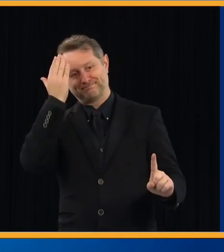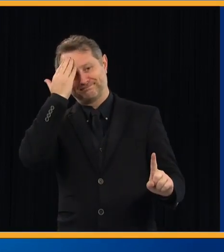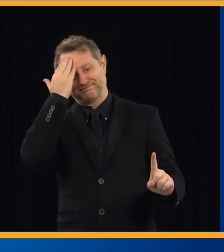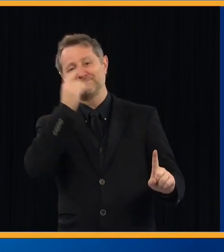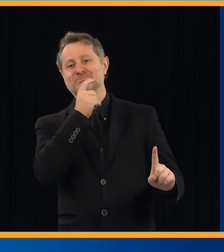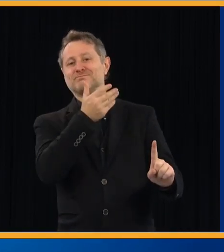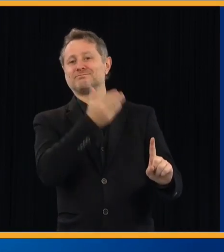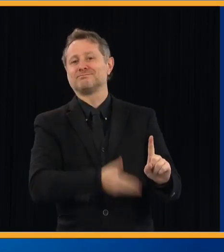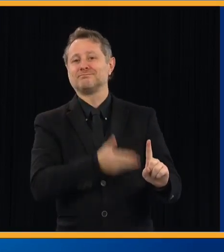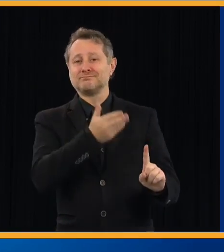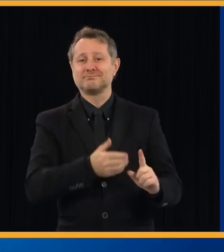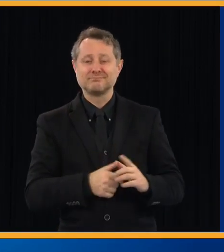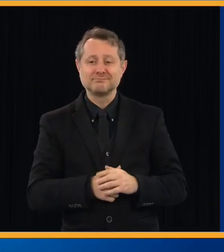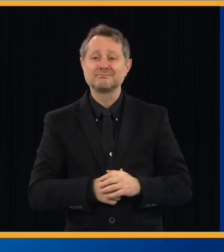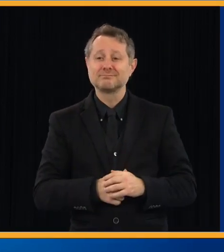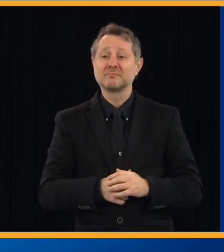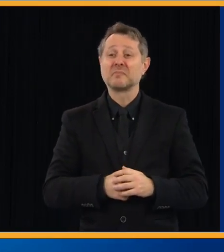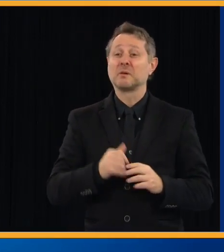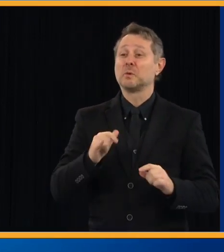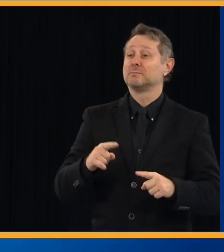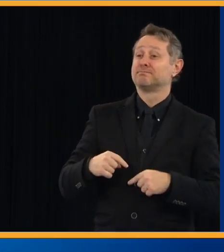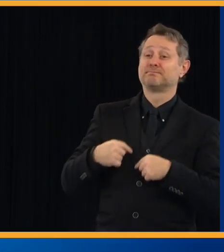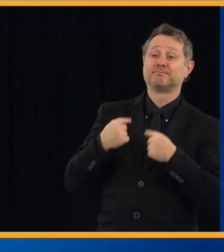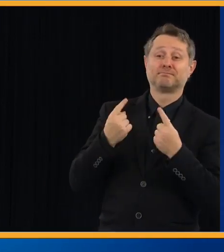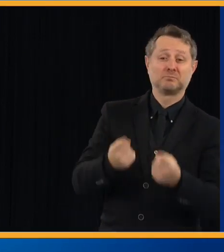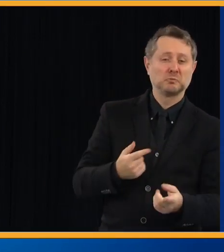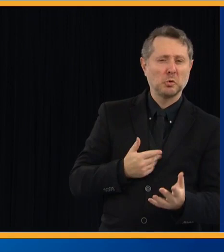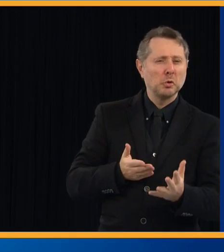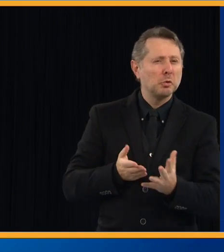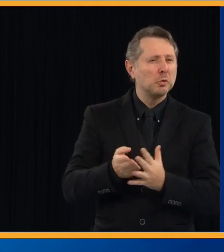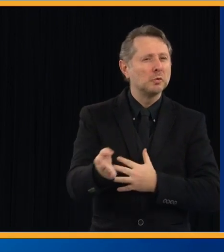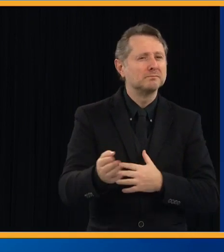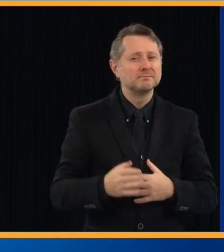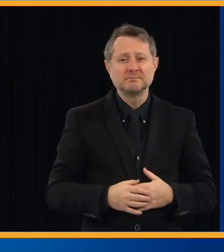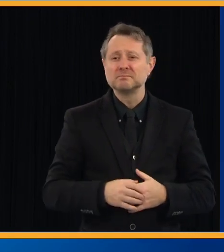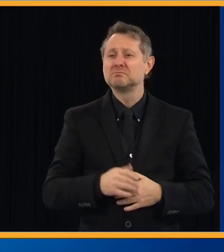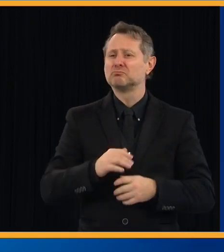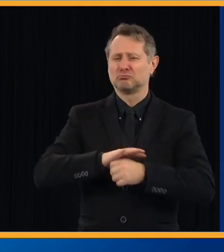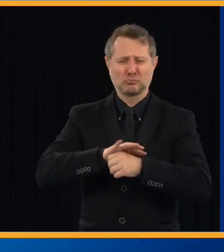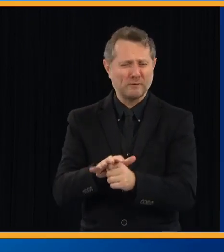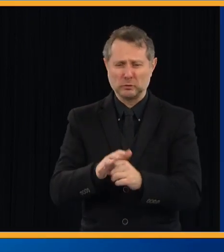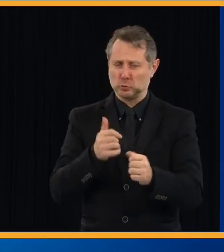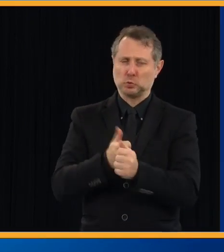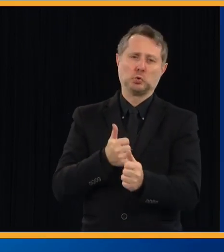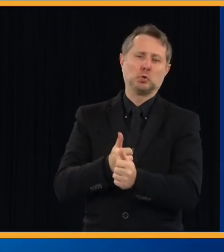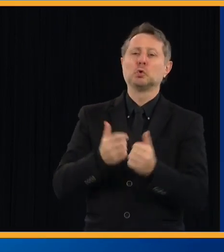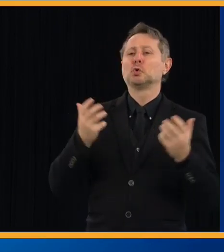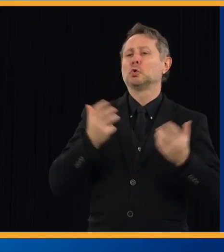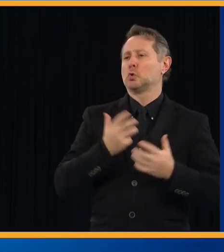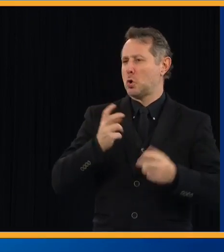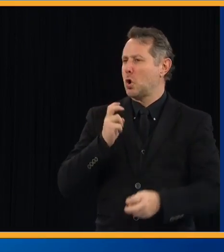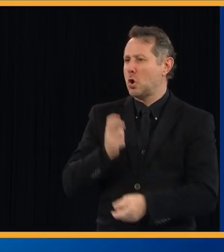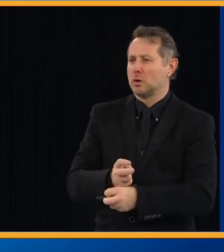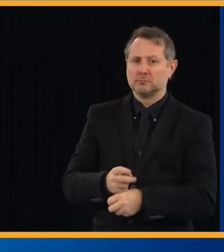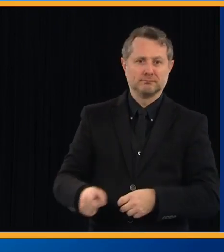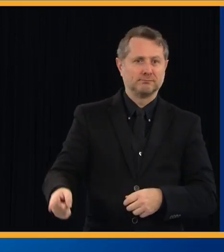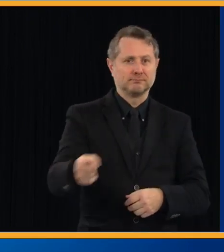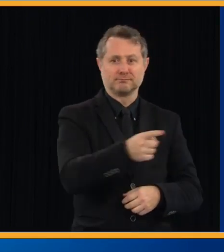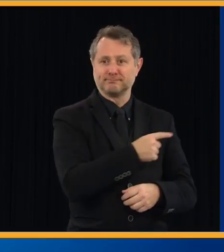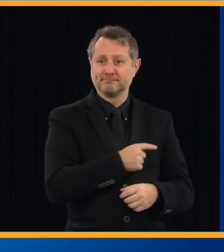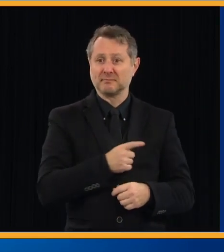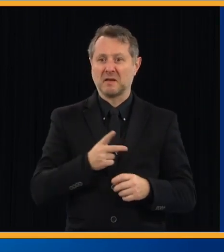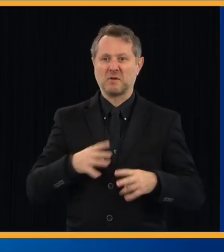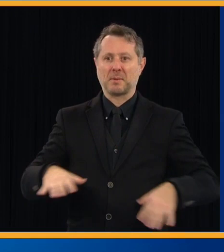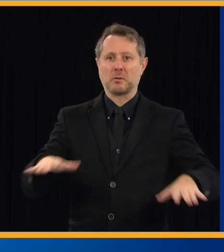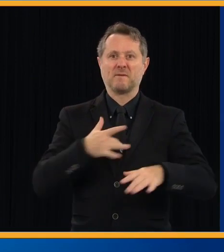And that's what we've gone through. This has been hard. It's put everyone under pressure. And you've really seen